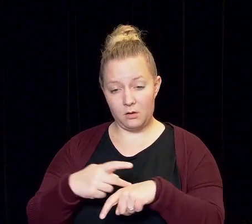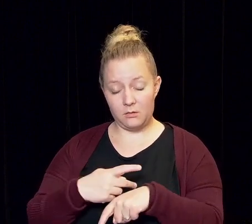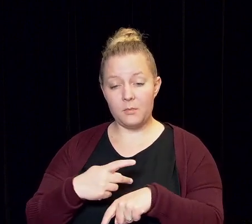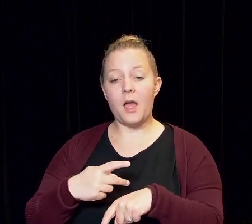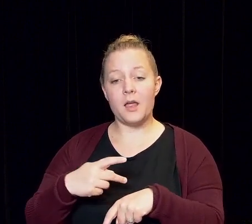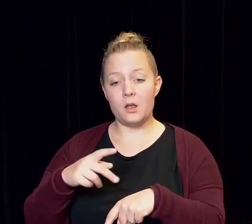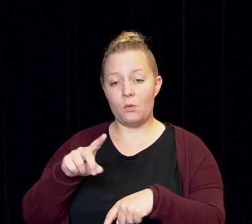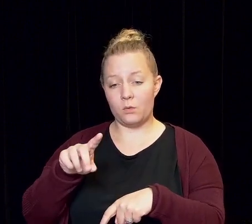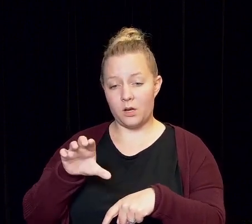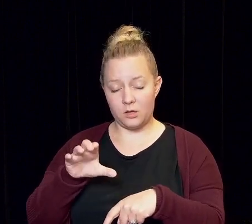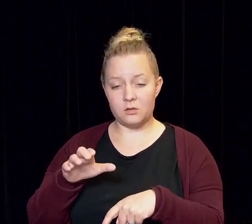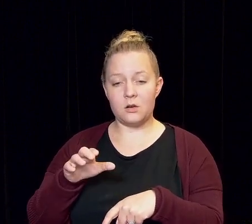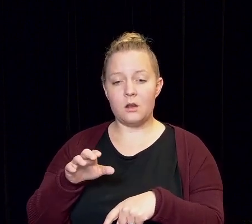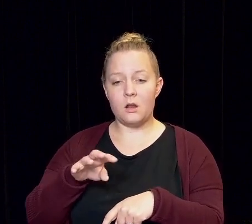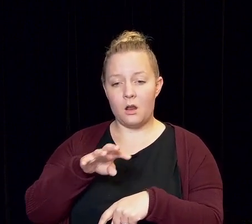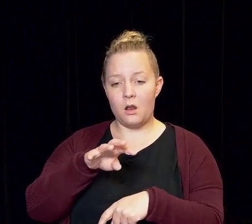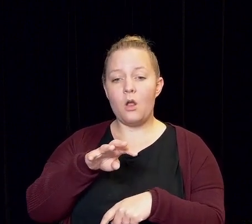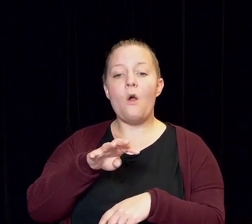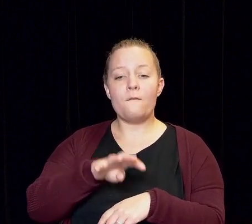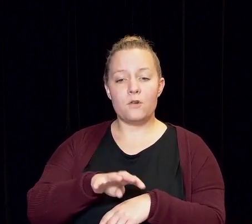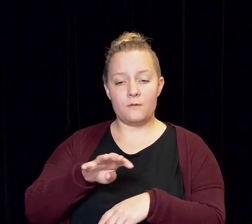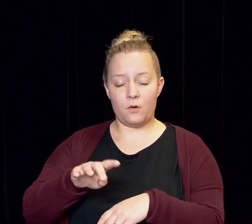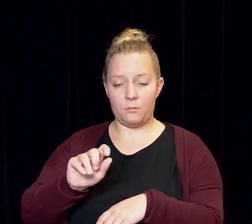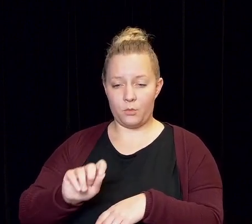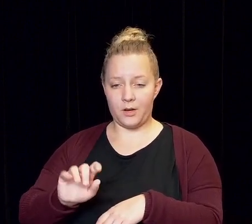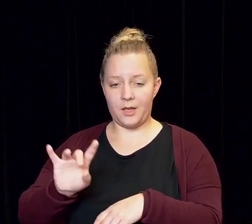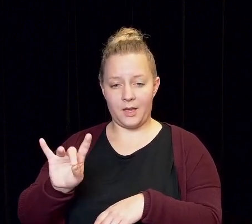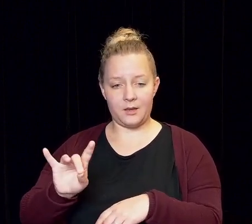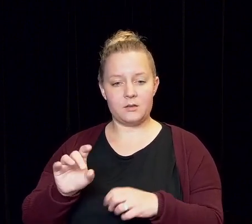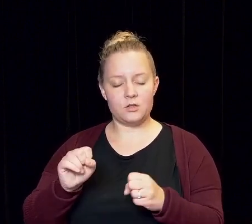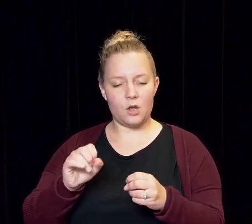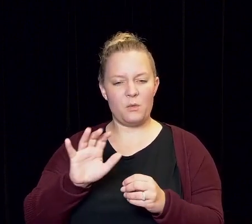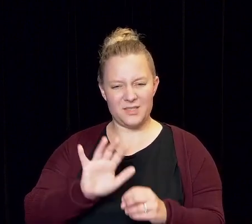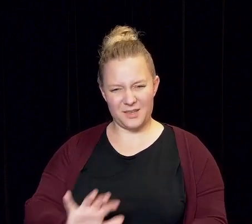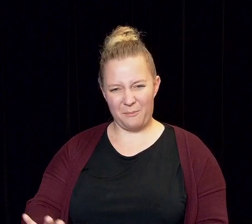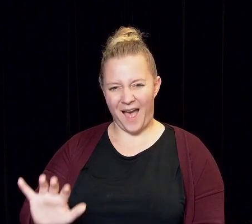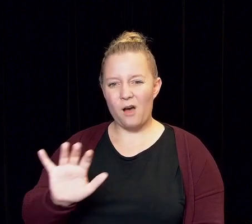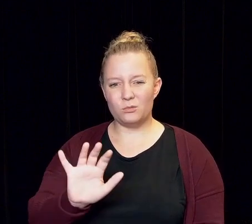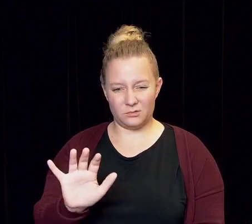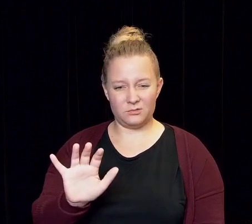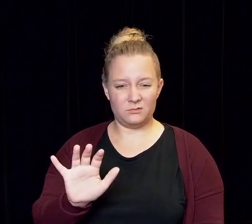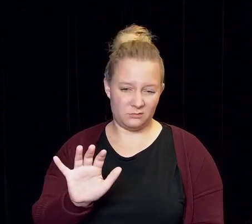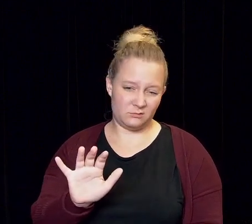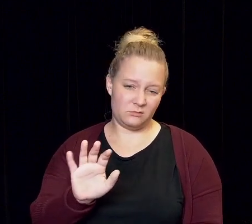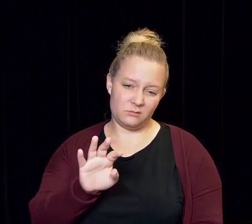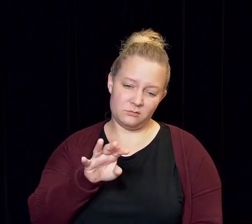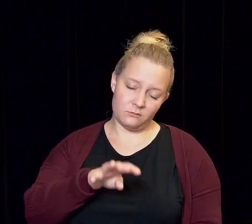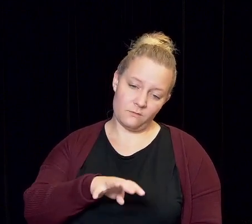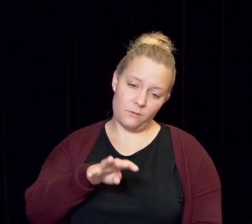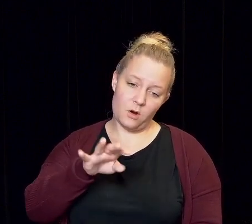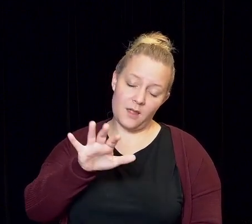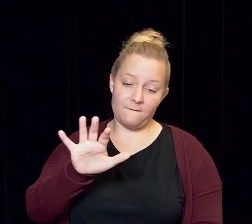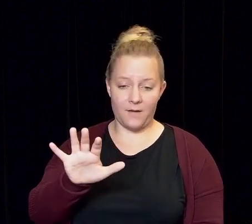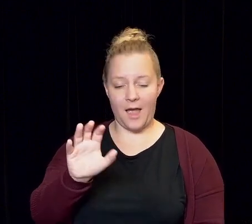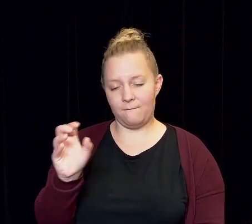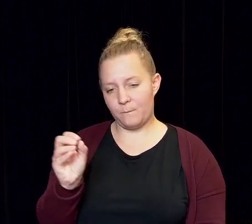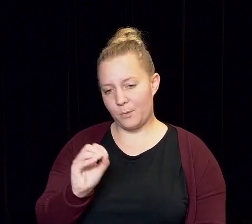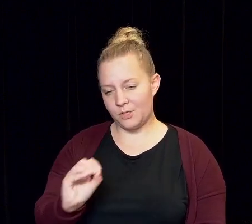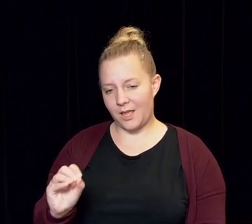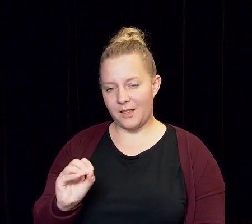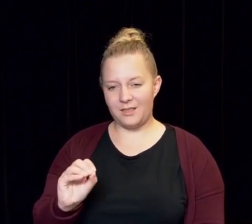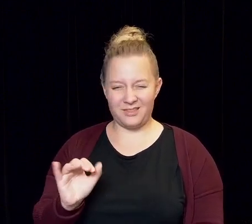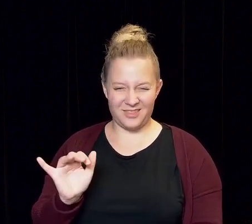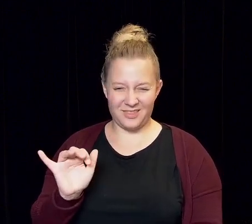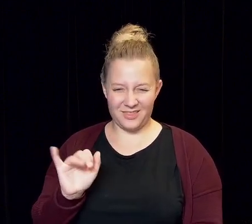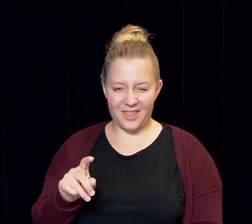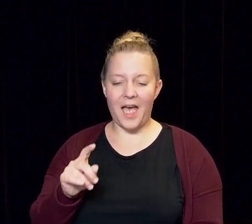100. So after that 44 is an 8, so I'm going to say it is about a 45%, because that 8